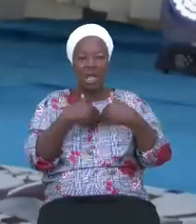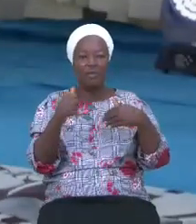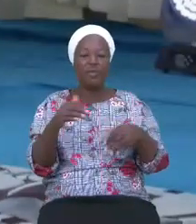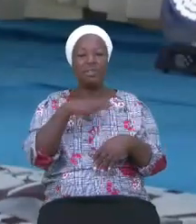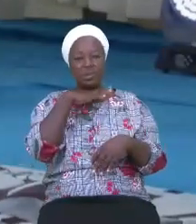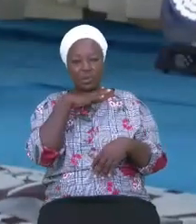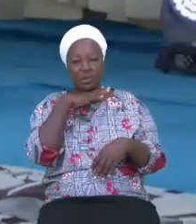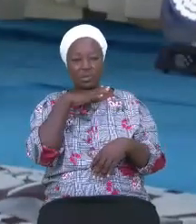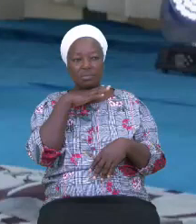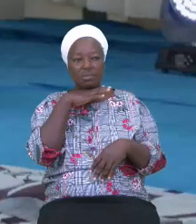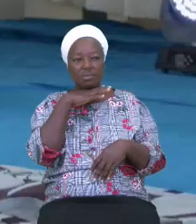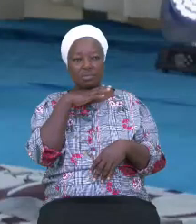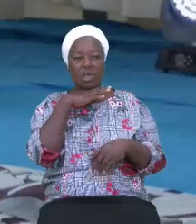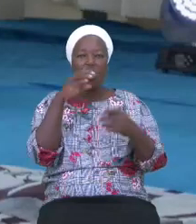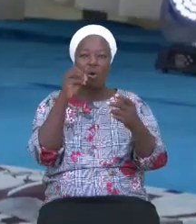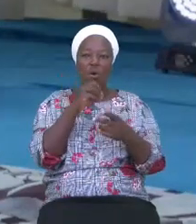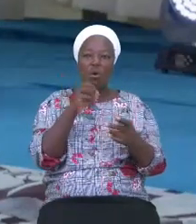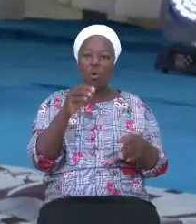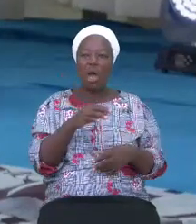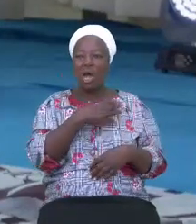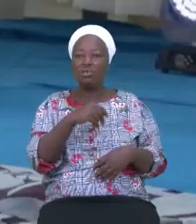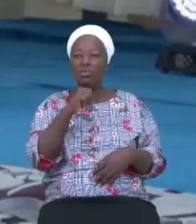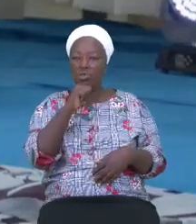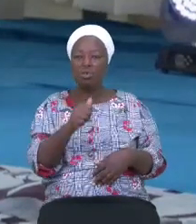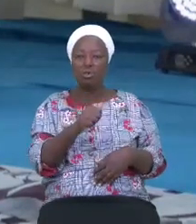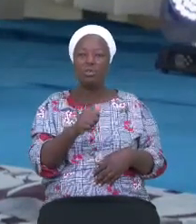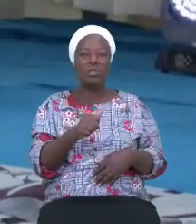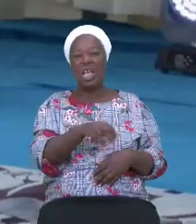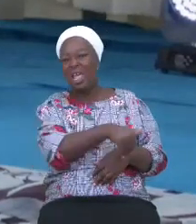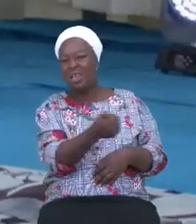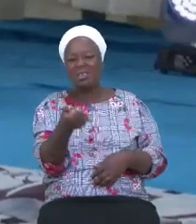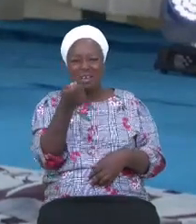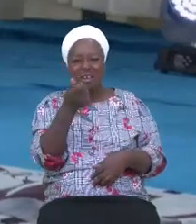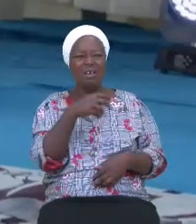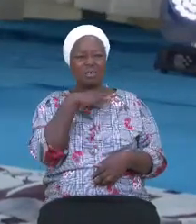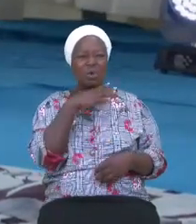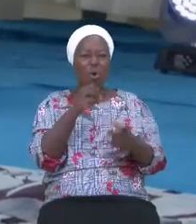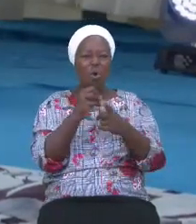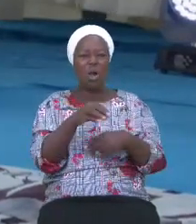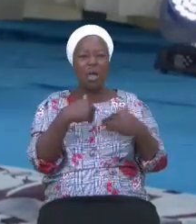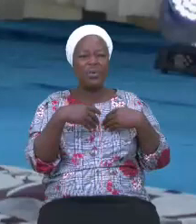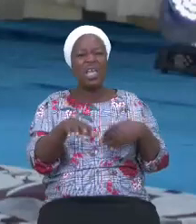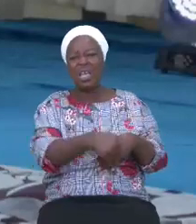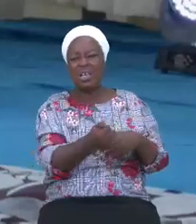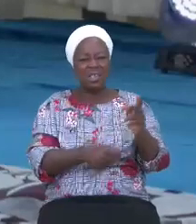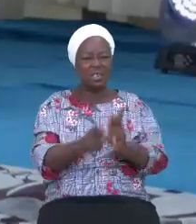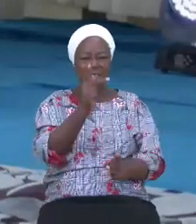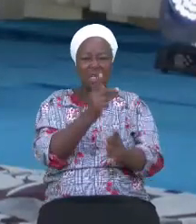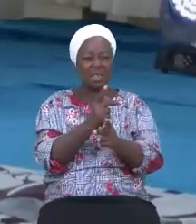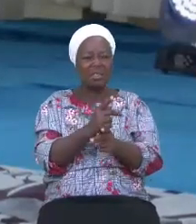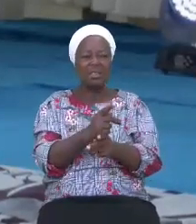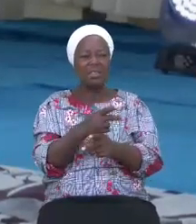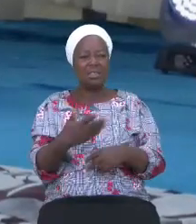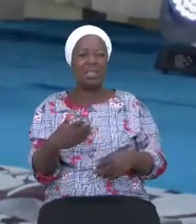having a spot, and not having wrinkle, and not having any such thing, but